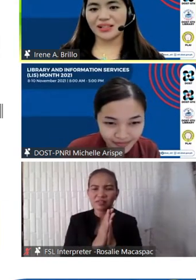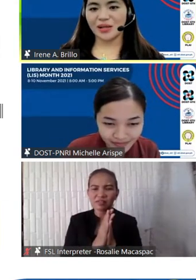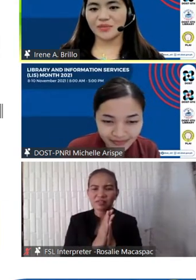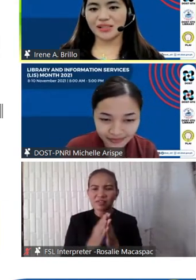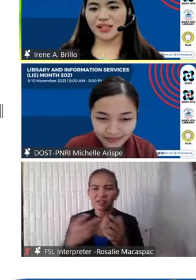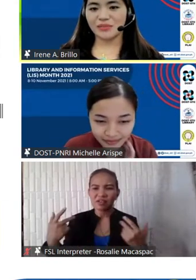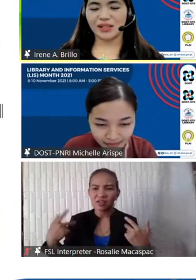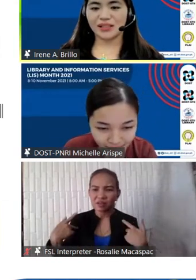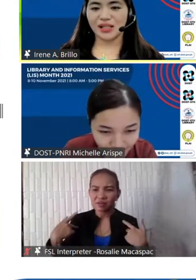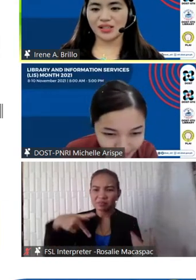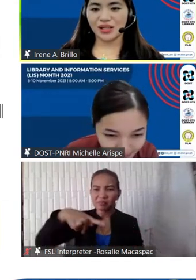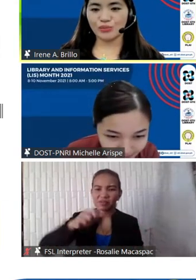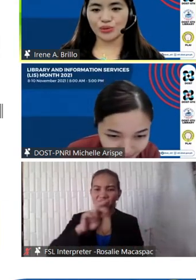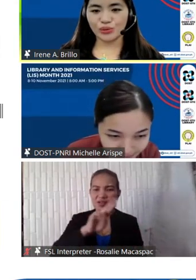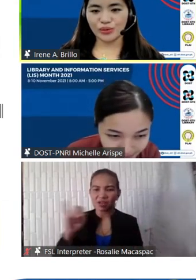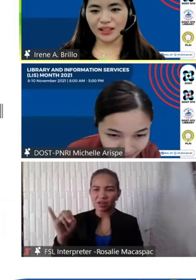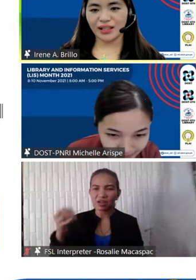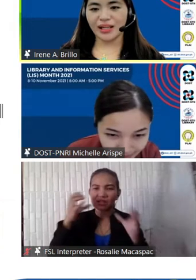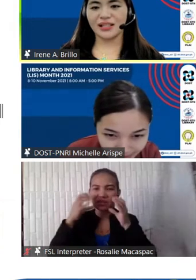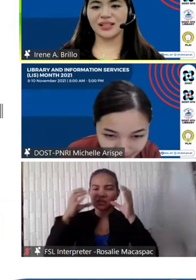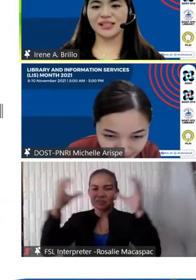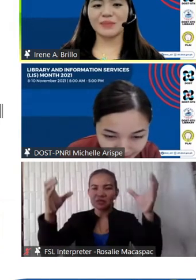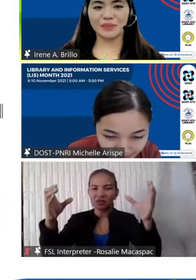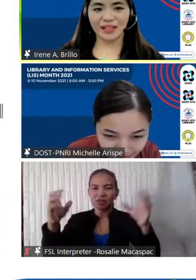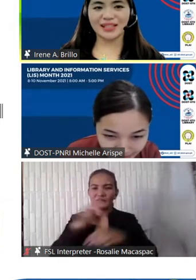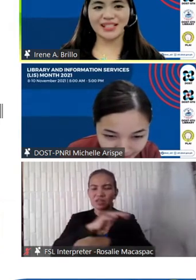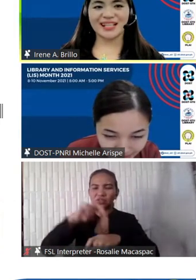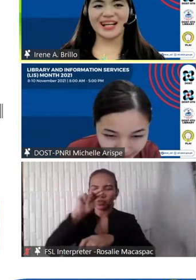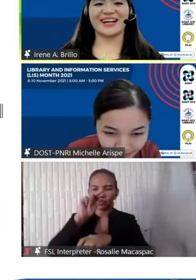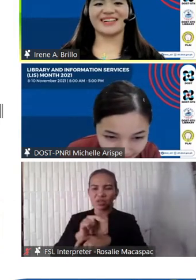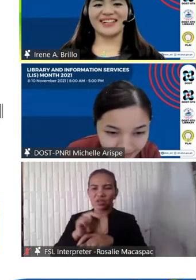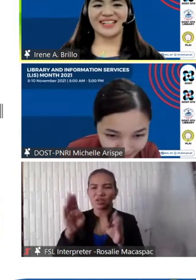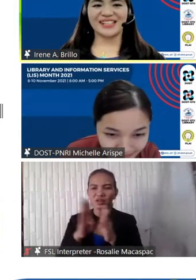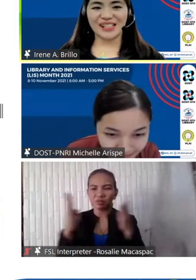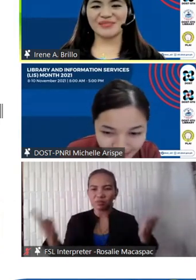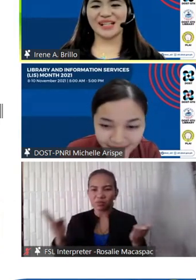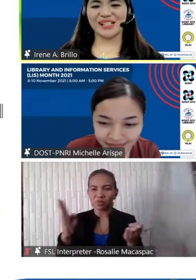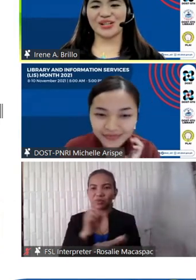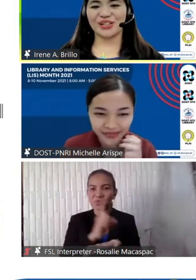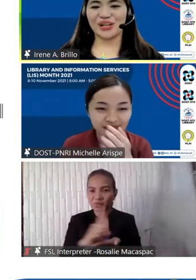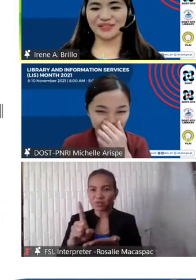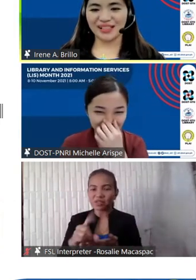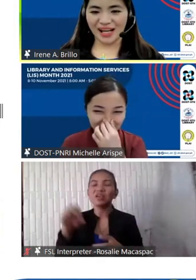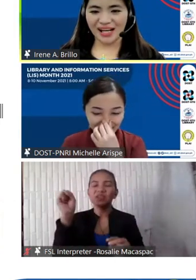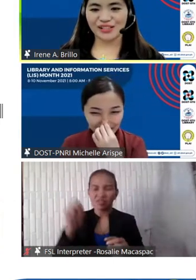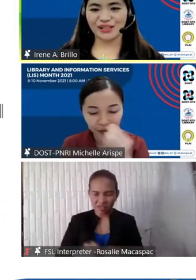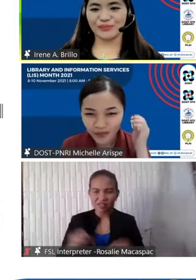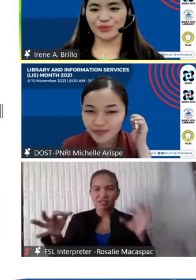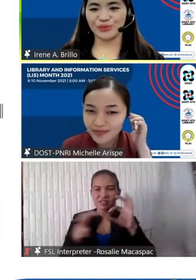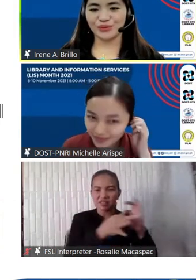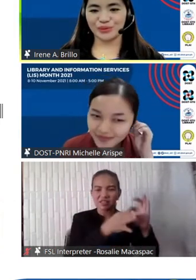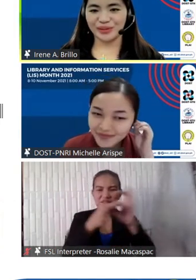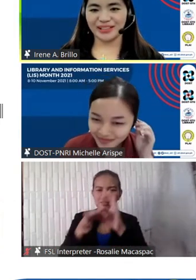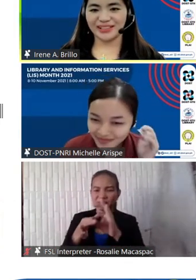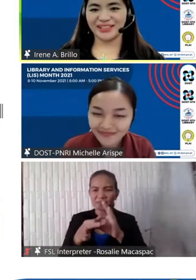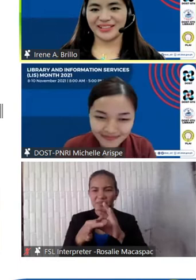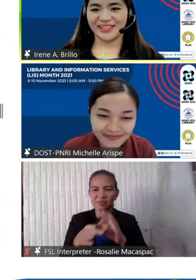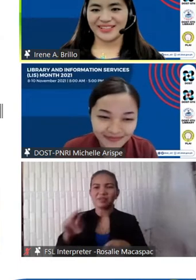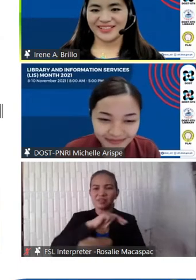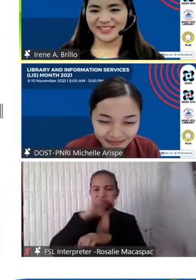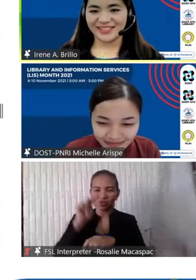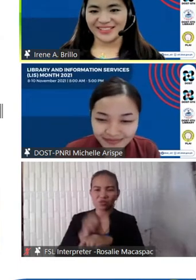PNRI Library celebrate National Book Week? Ayan, kasama po natin sila in celebration of the National Book